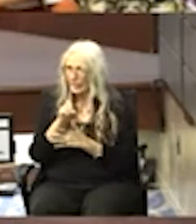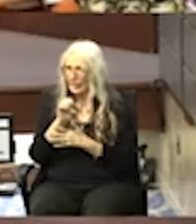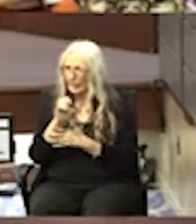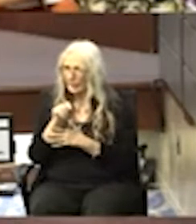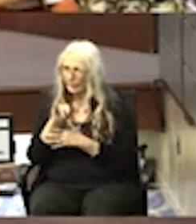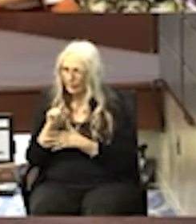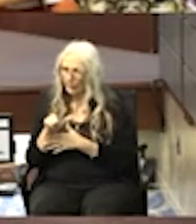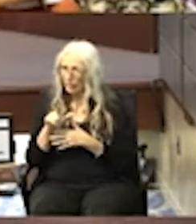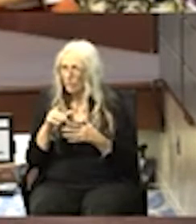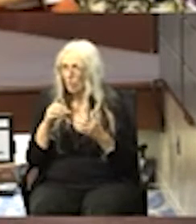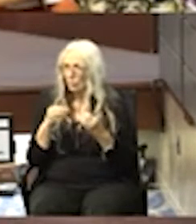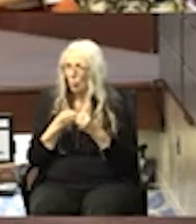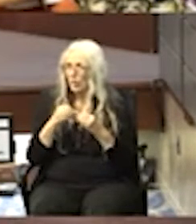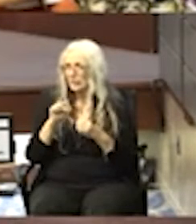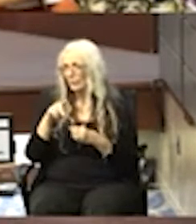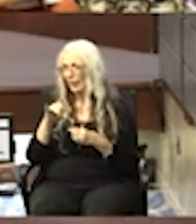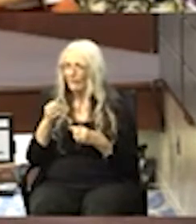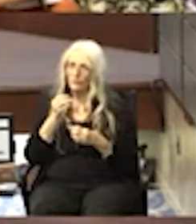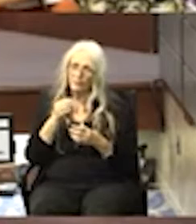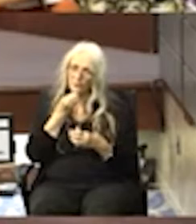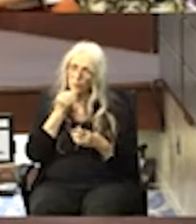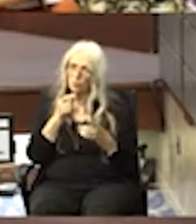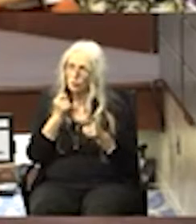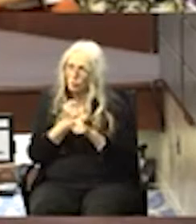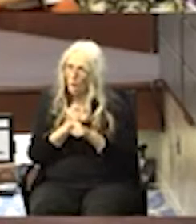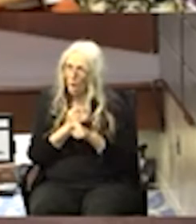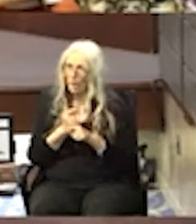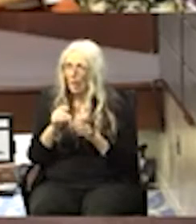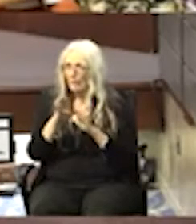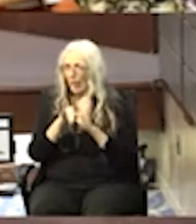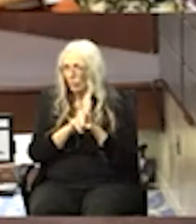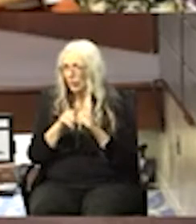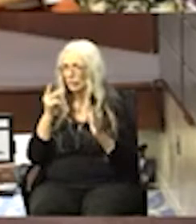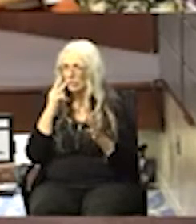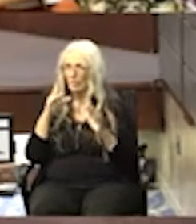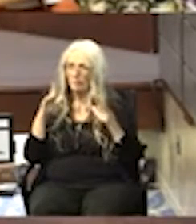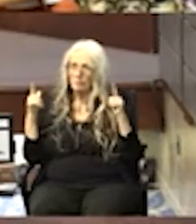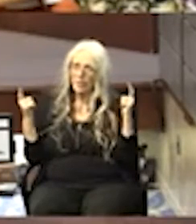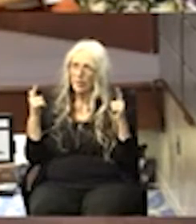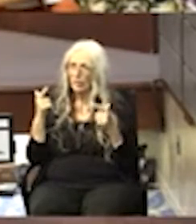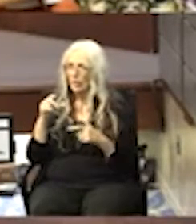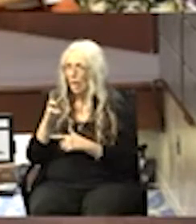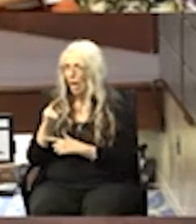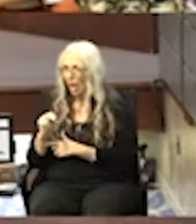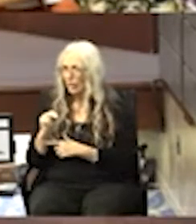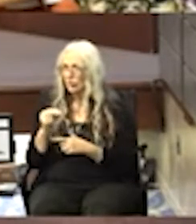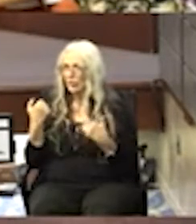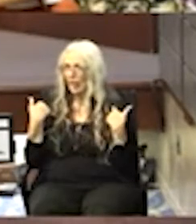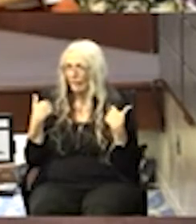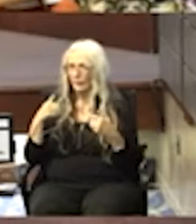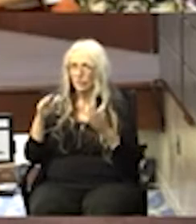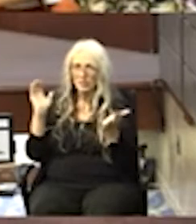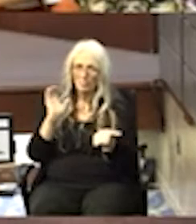arrival feature here of a splash pad, a food truck area in the background. You can see a great lawn there with the idea that you could set up a small